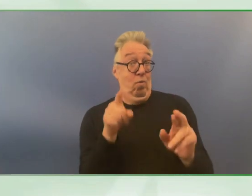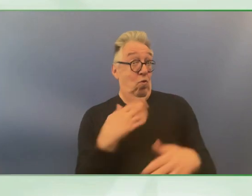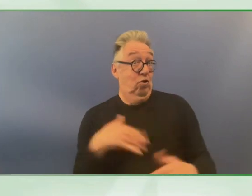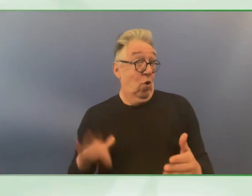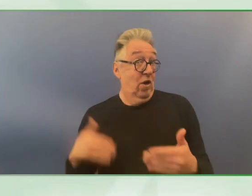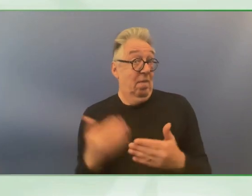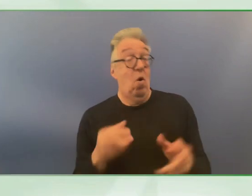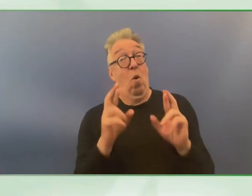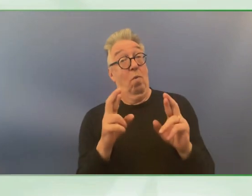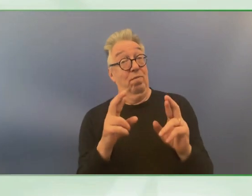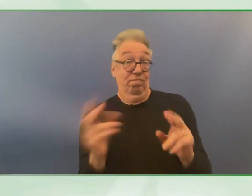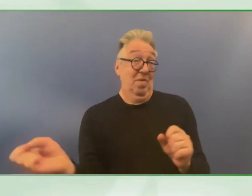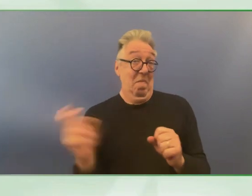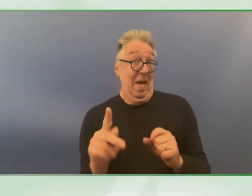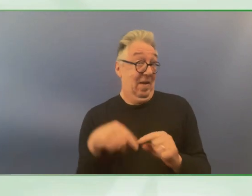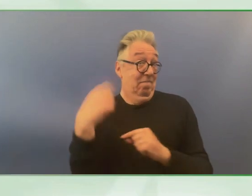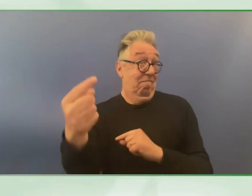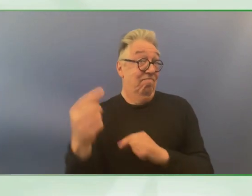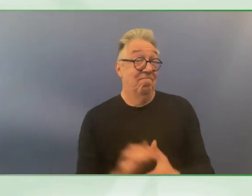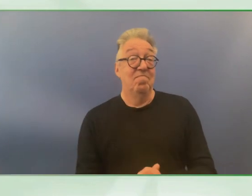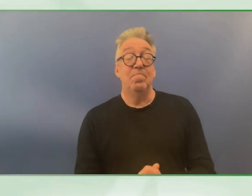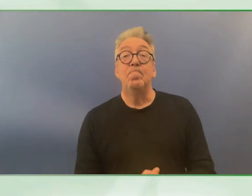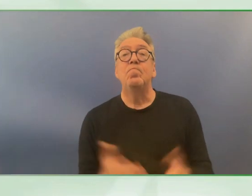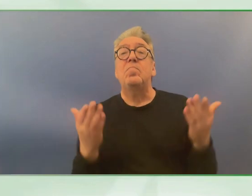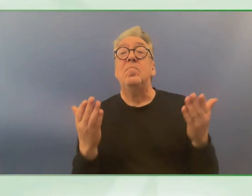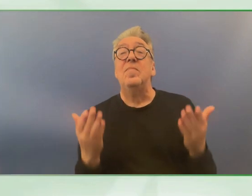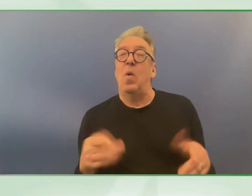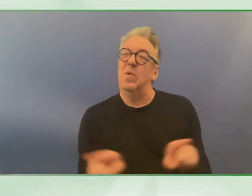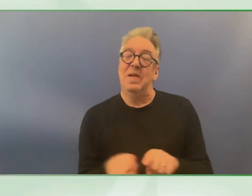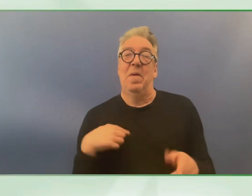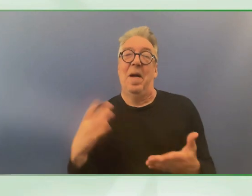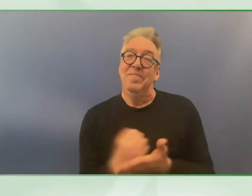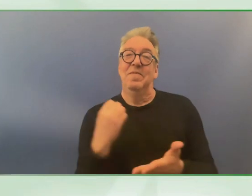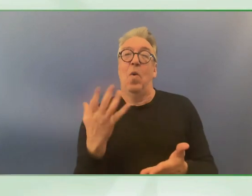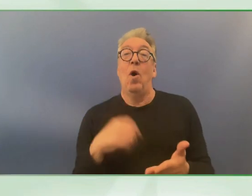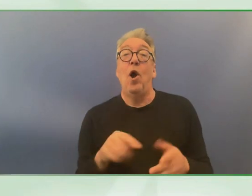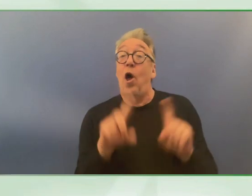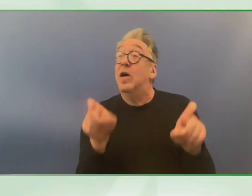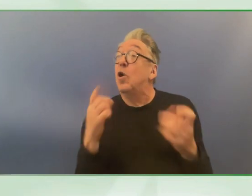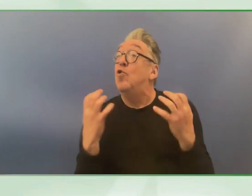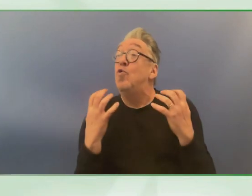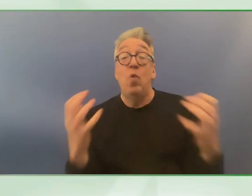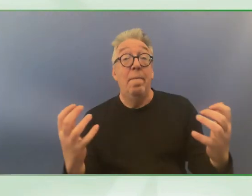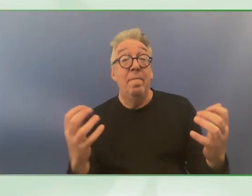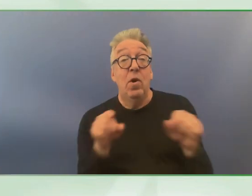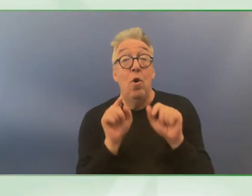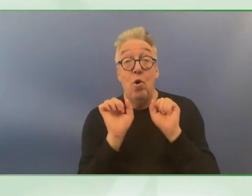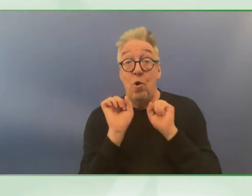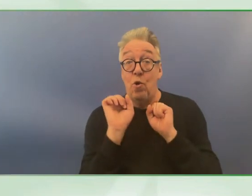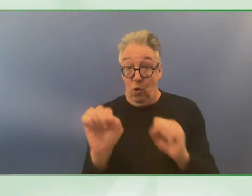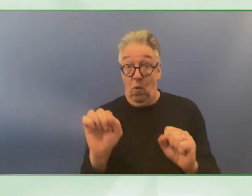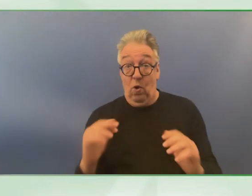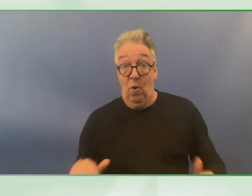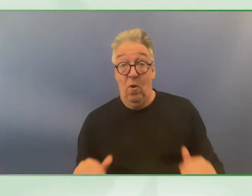back. And I also would like to take this opportunity to ask all of you in the room, if you're an organization who is working with young persons